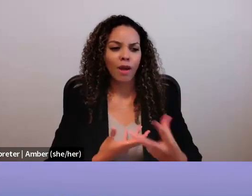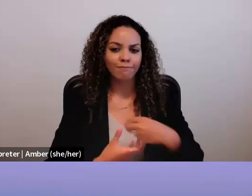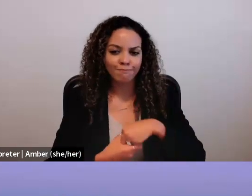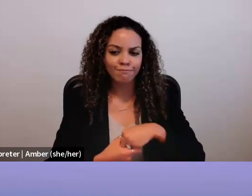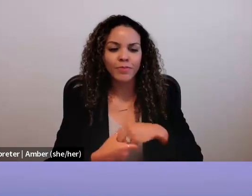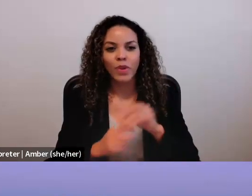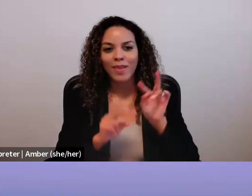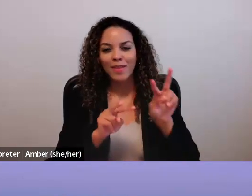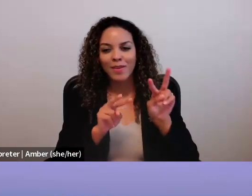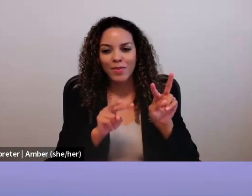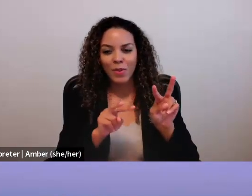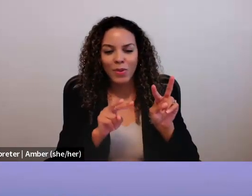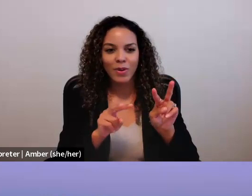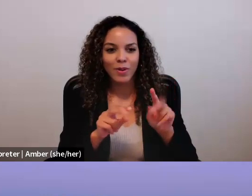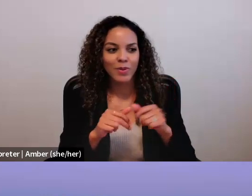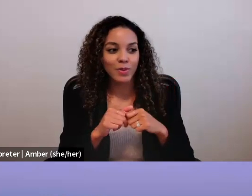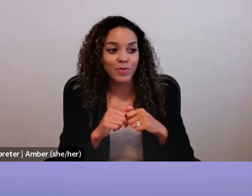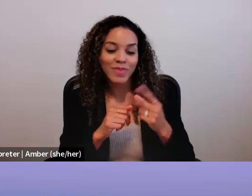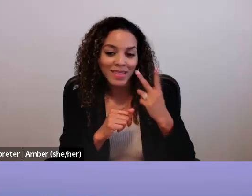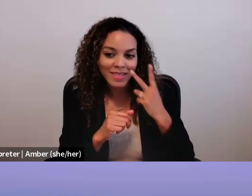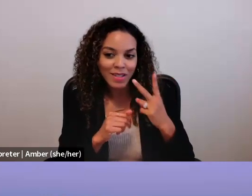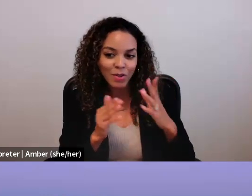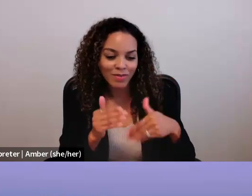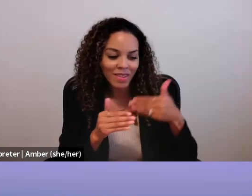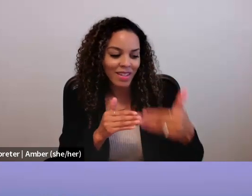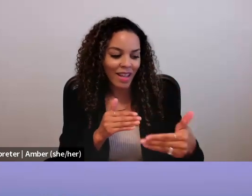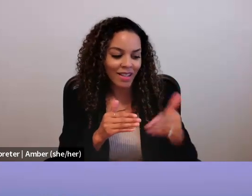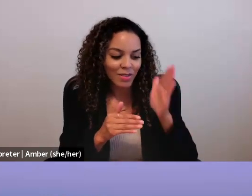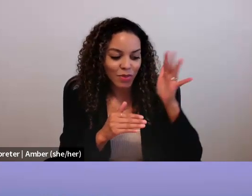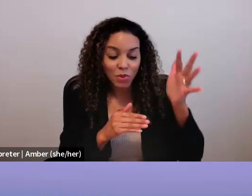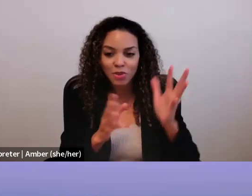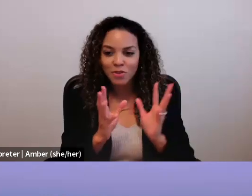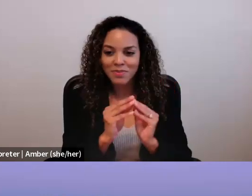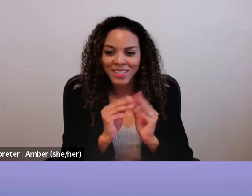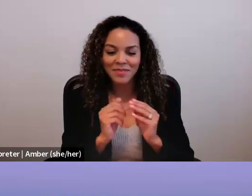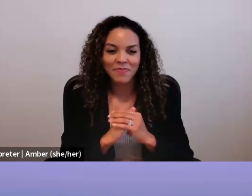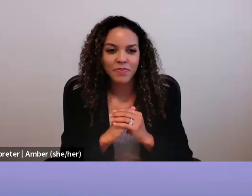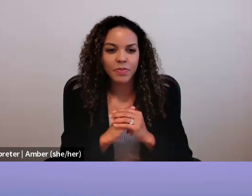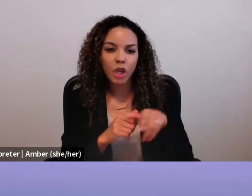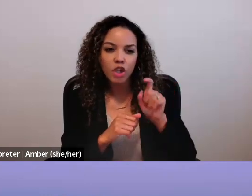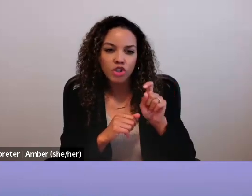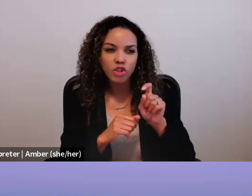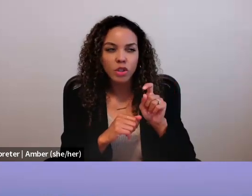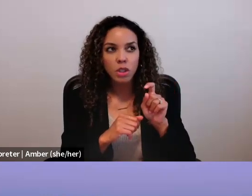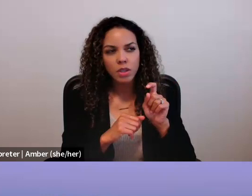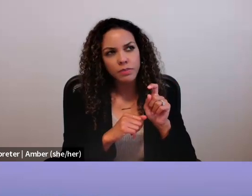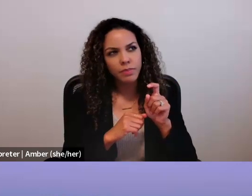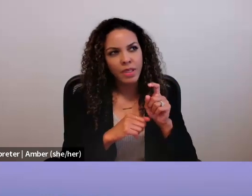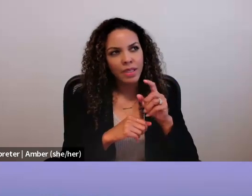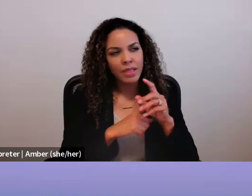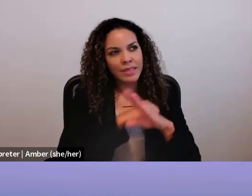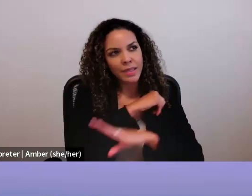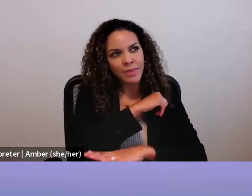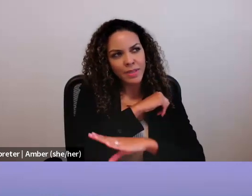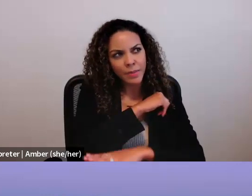and we look forward to seeing you at the next Futures meeting. It should be in September. I don't know if we have a date